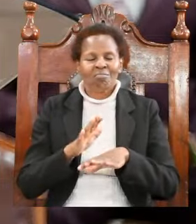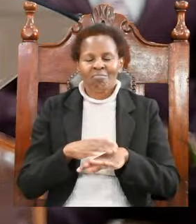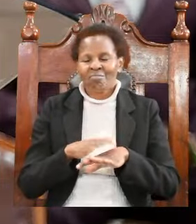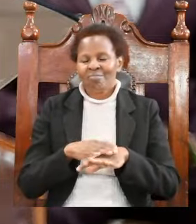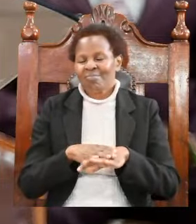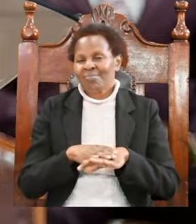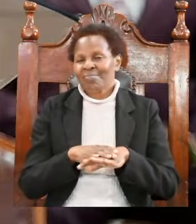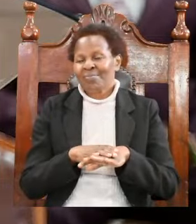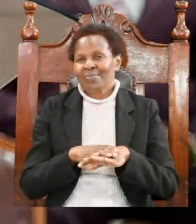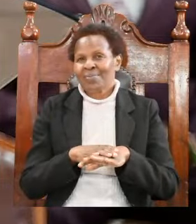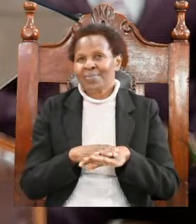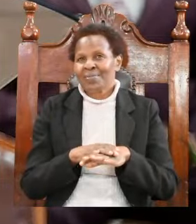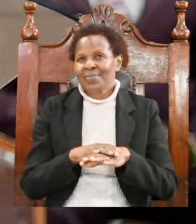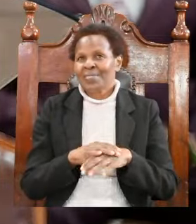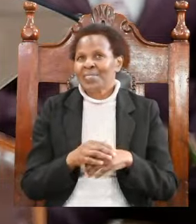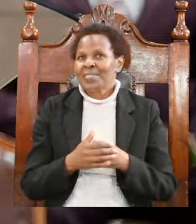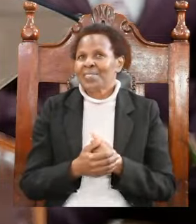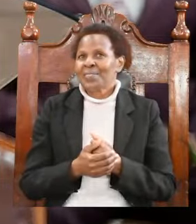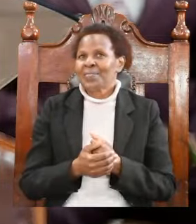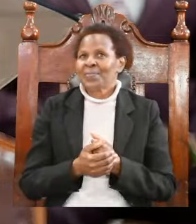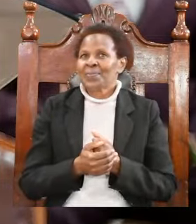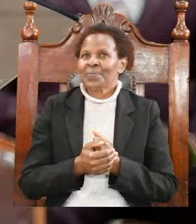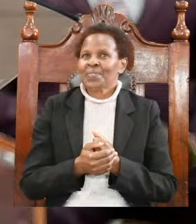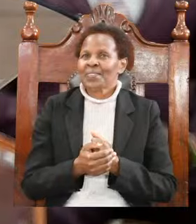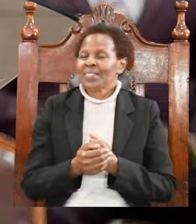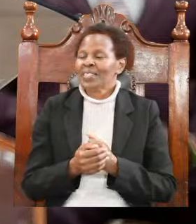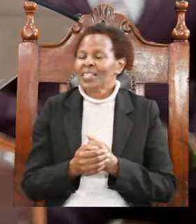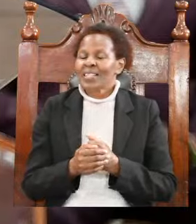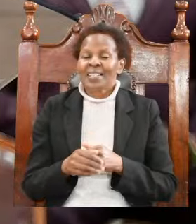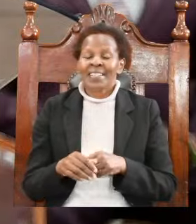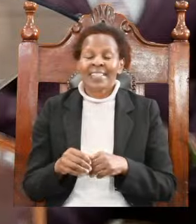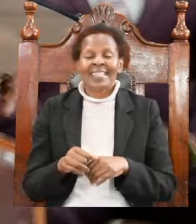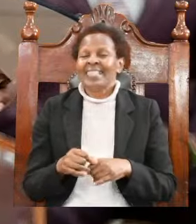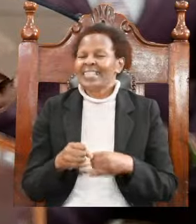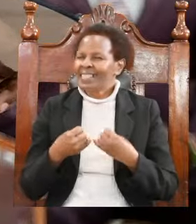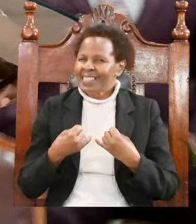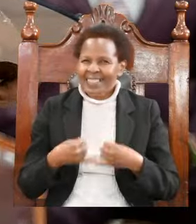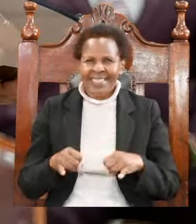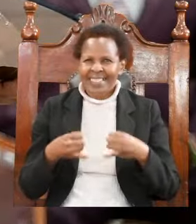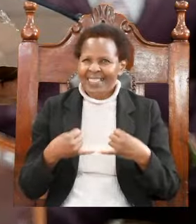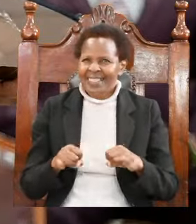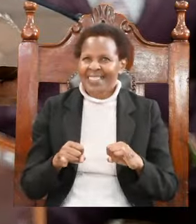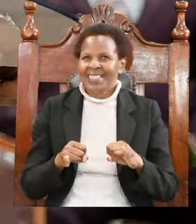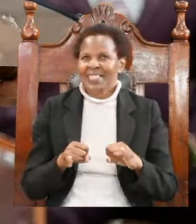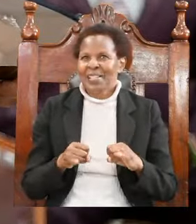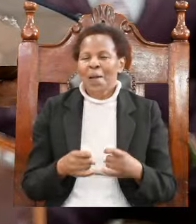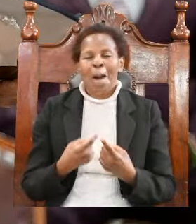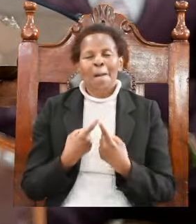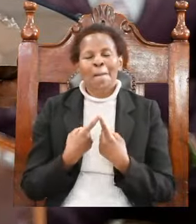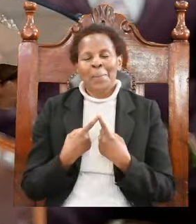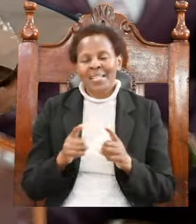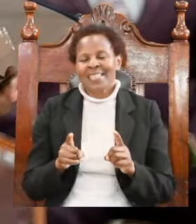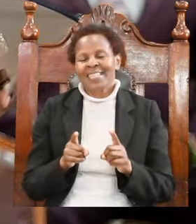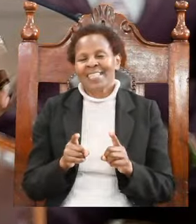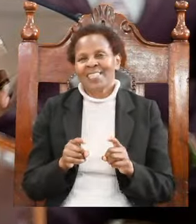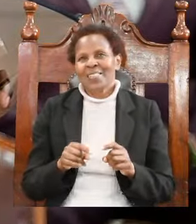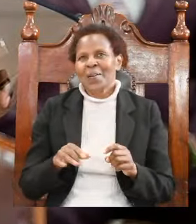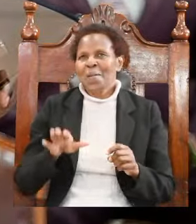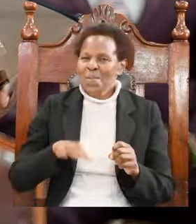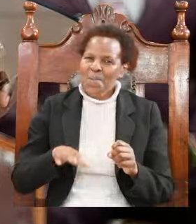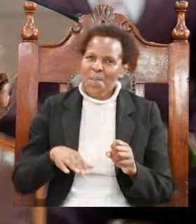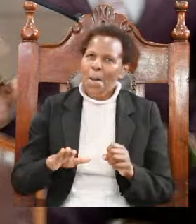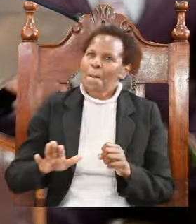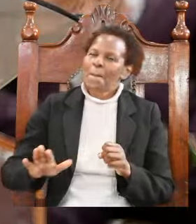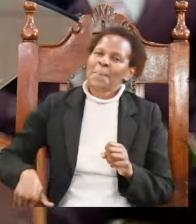fun big time. And I want to tell you, as much as Walijaribu, we went to penalties, the guild versus